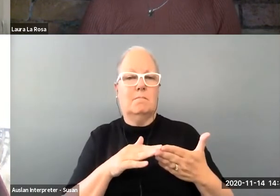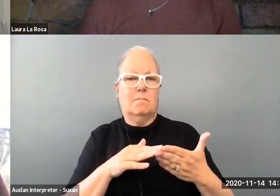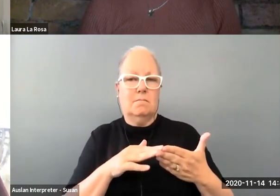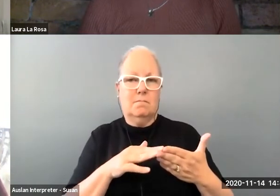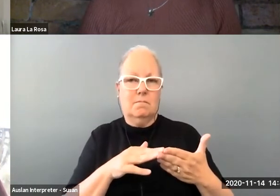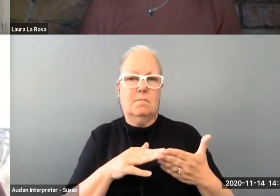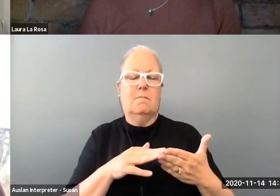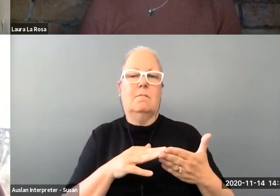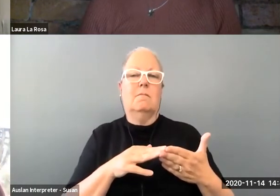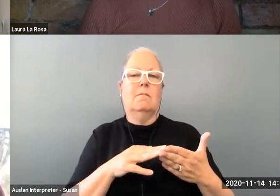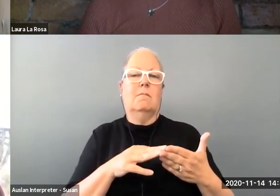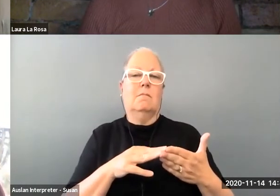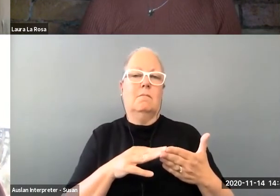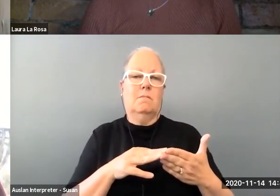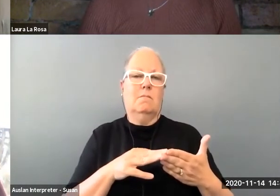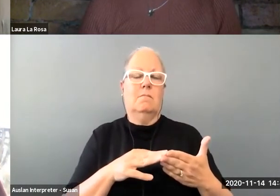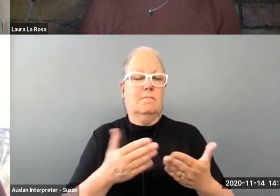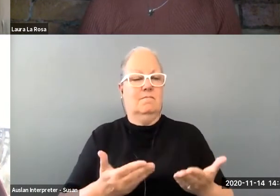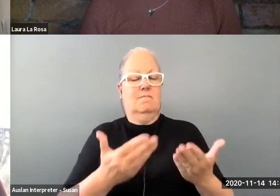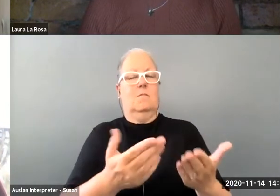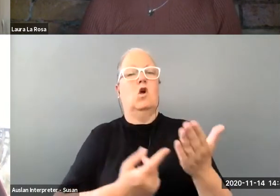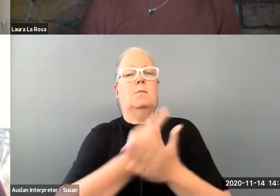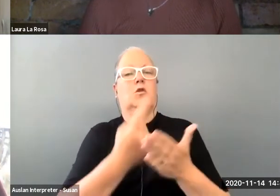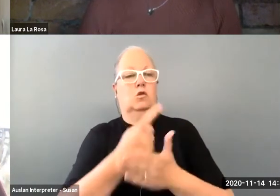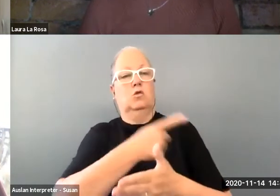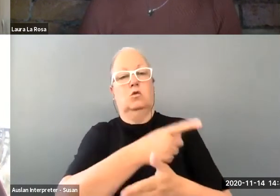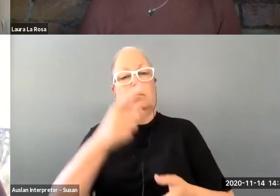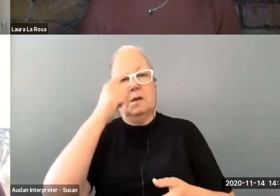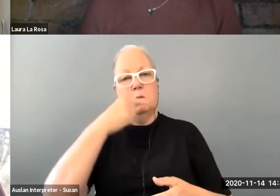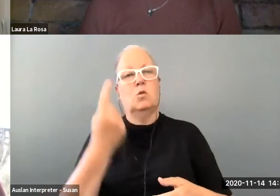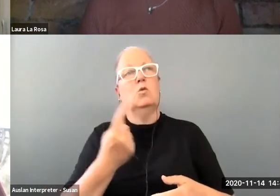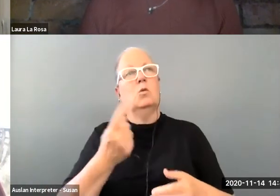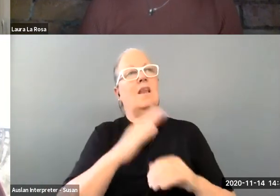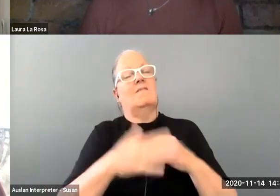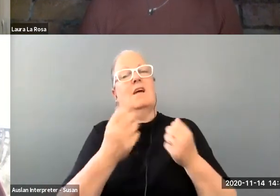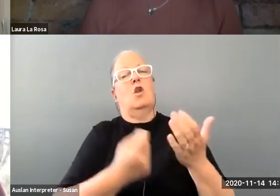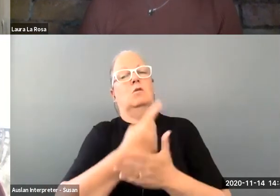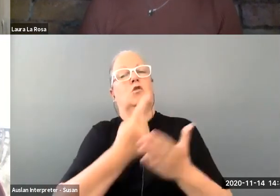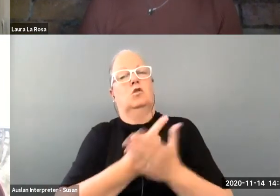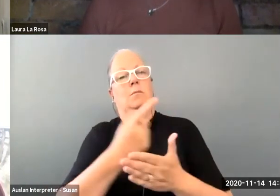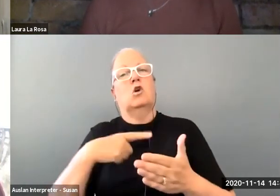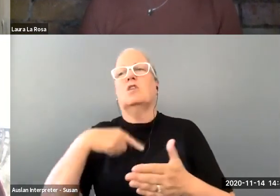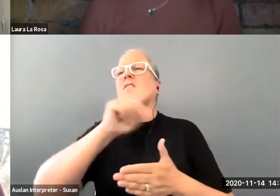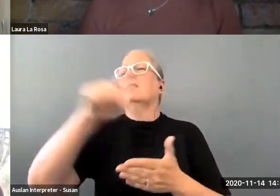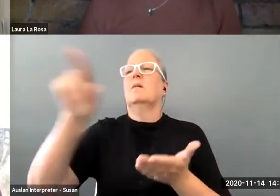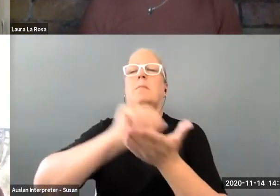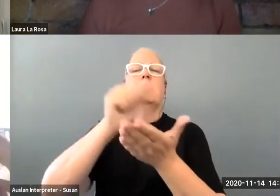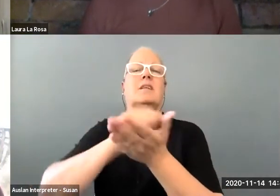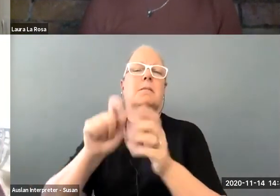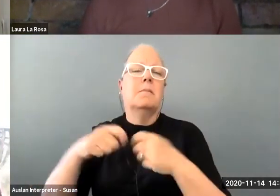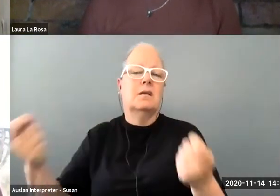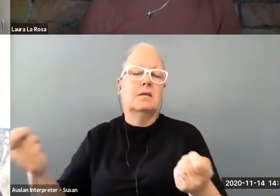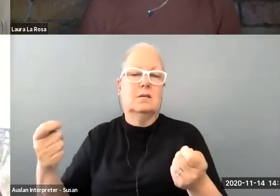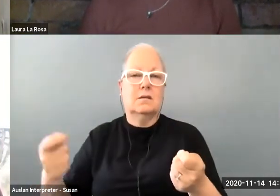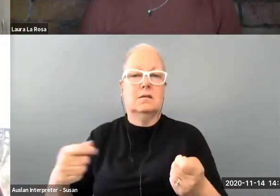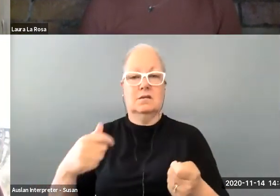make space for voices that don't get space made for them by some publications, and to actually